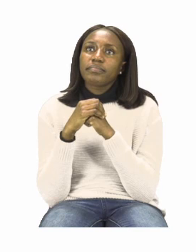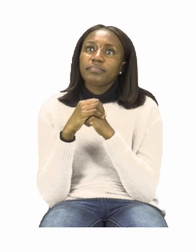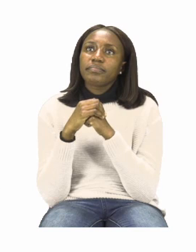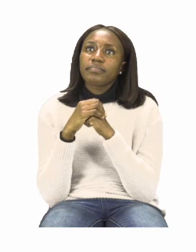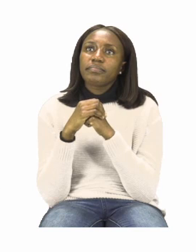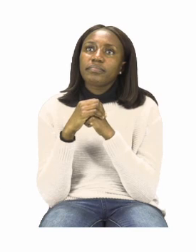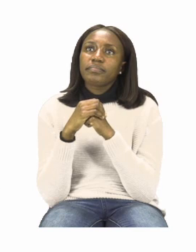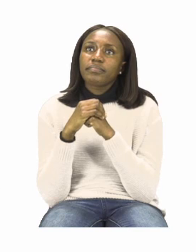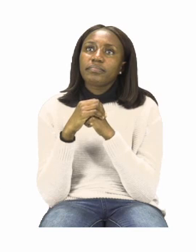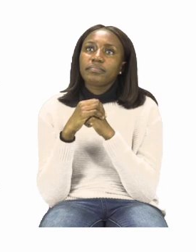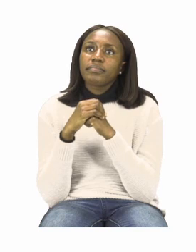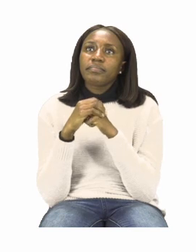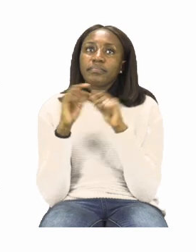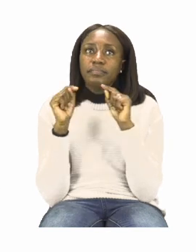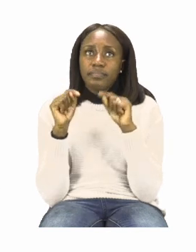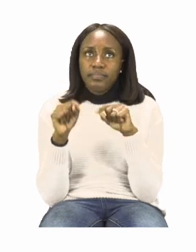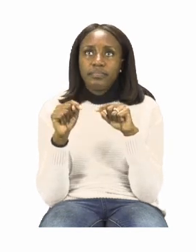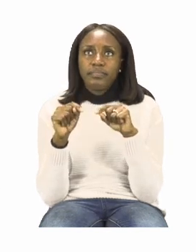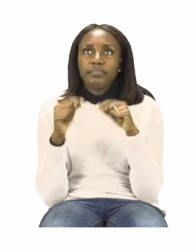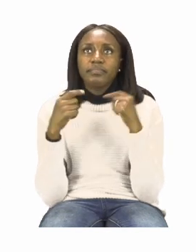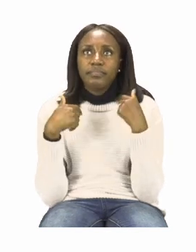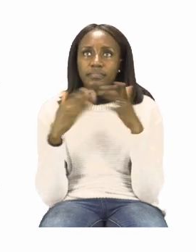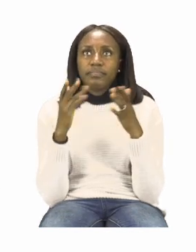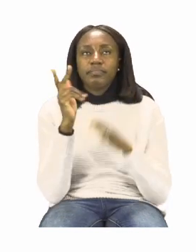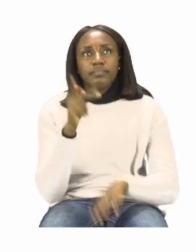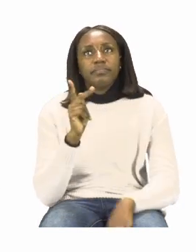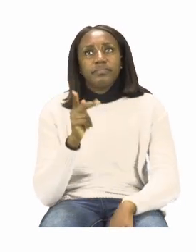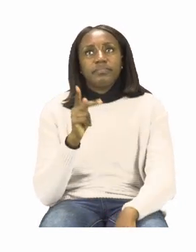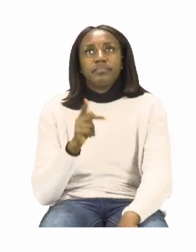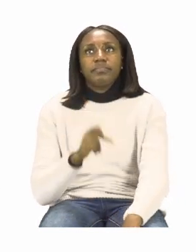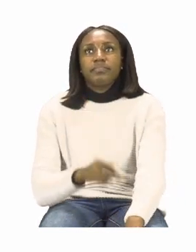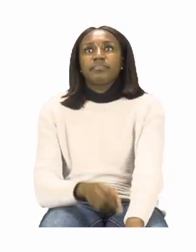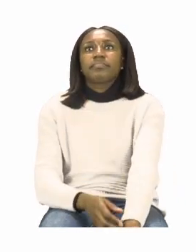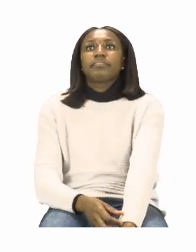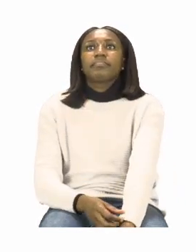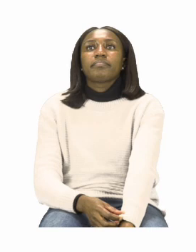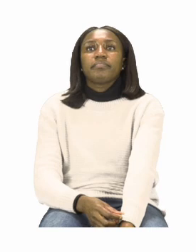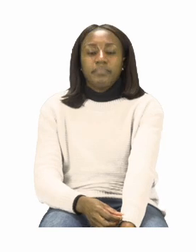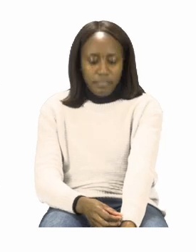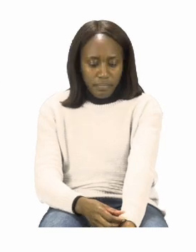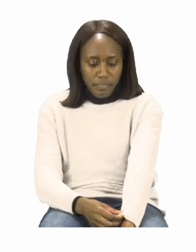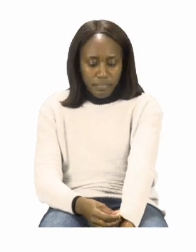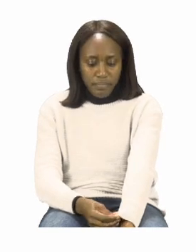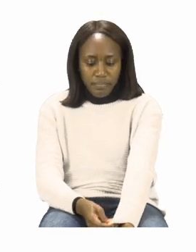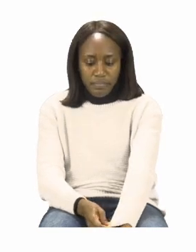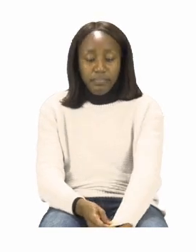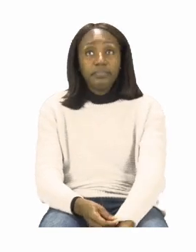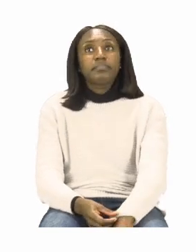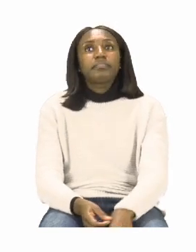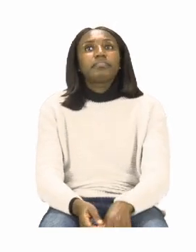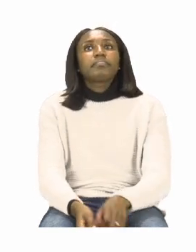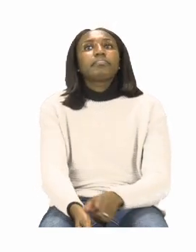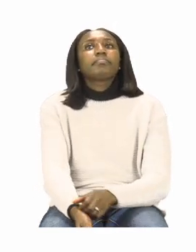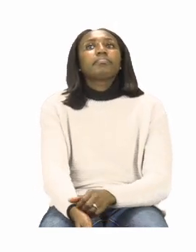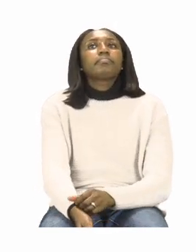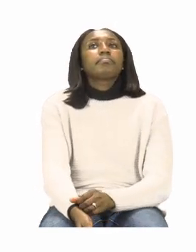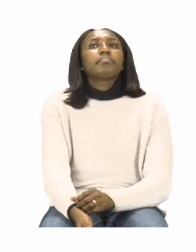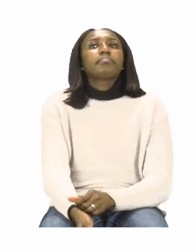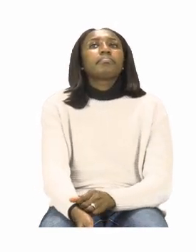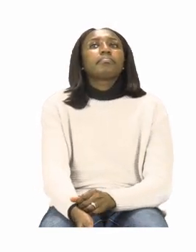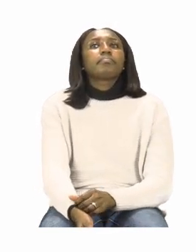Now, let's start from the beginning again and say it all together to make sure that we